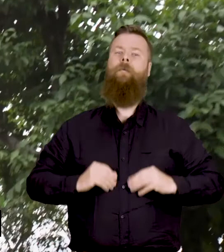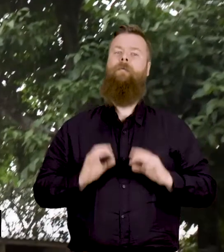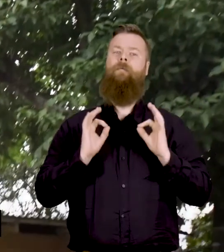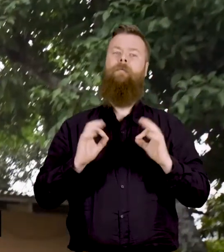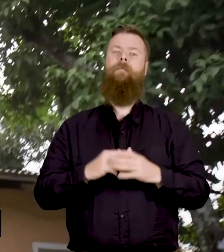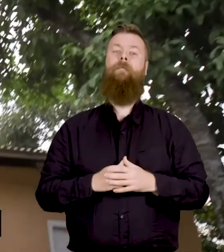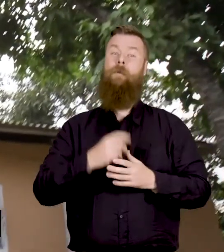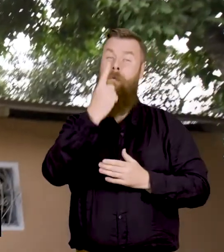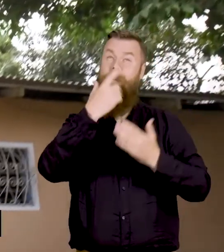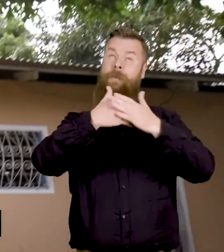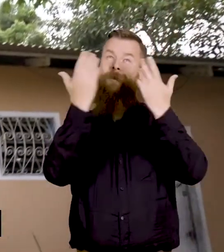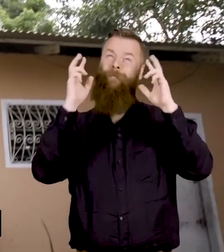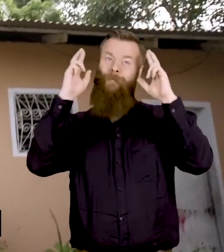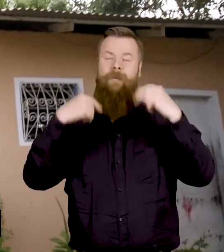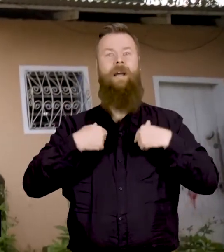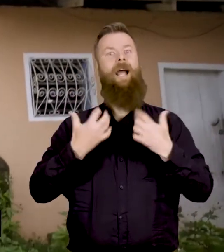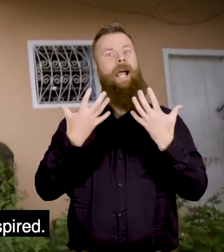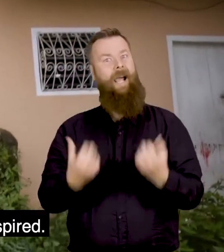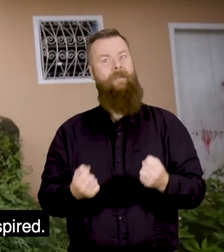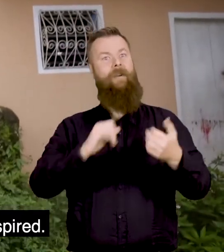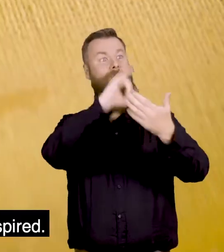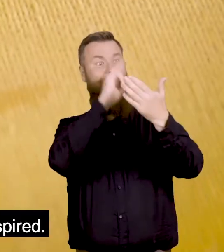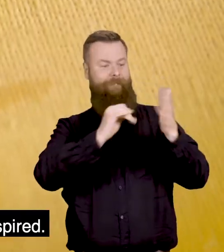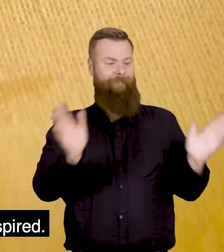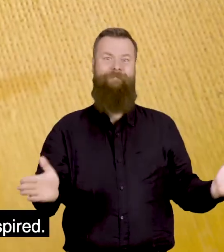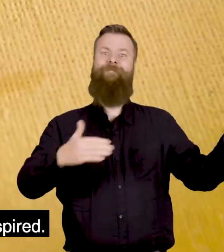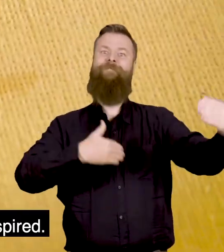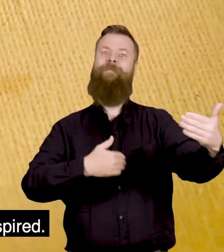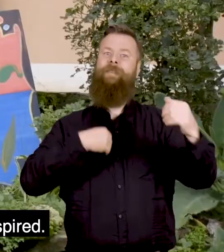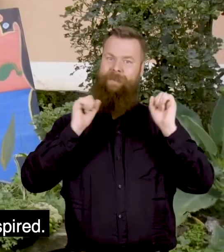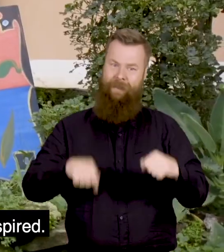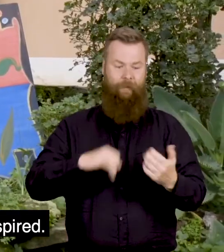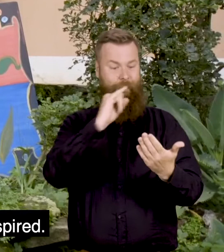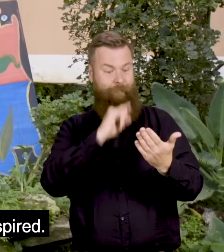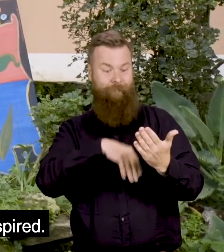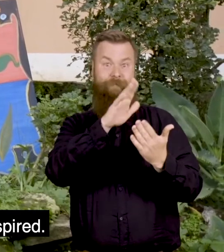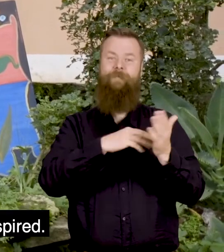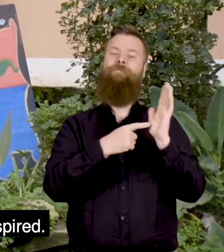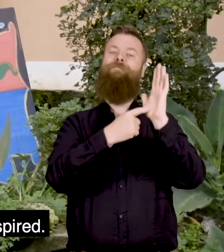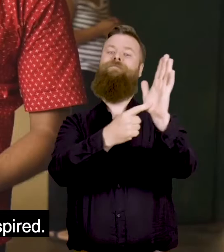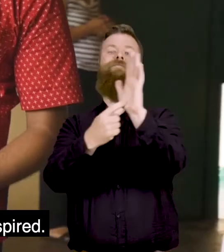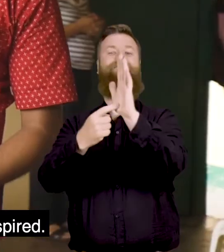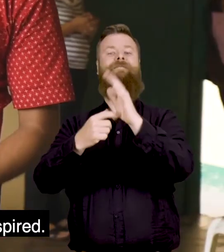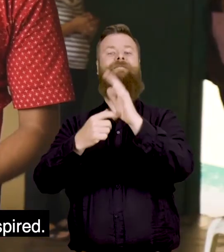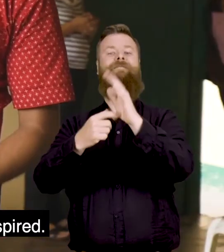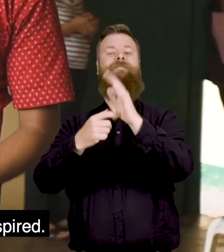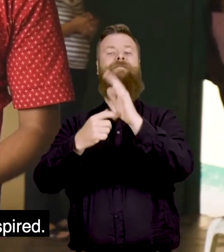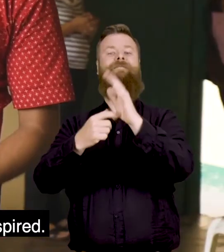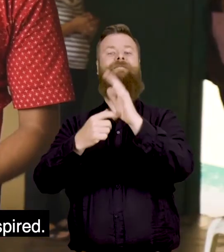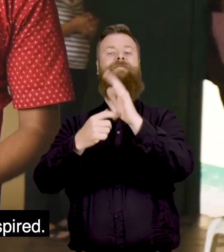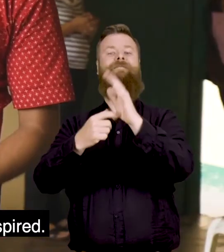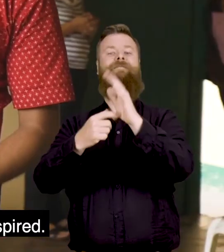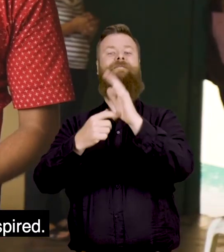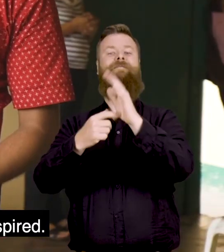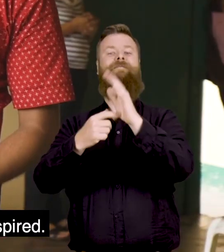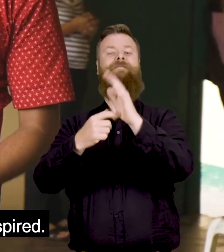One day, I would like to have my own studio, so that I can draw and present my art and to be inspired. Mauricio